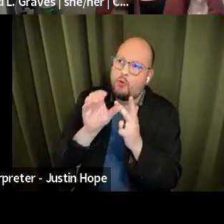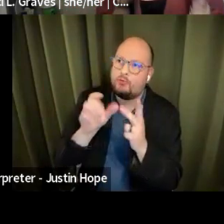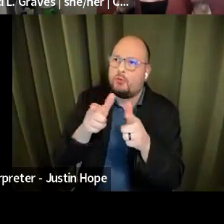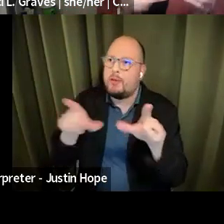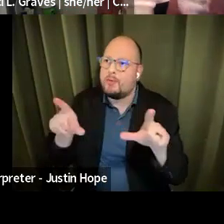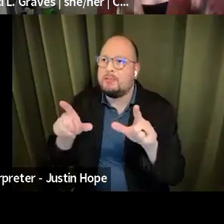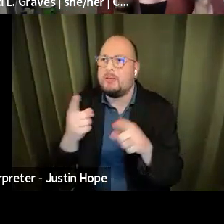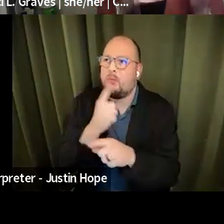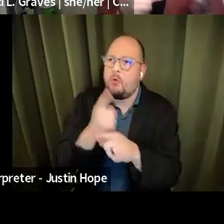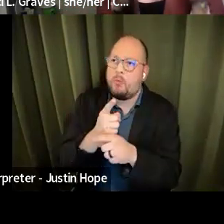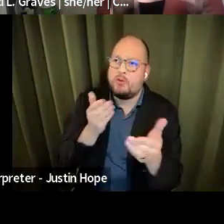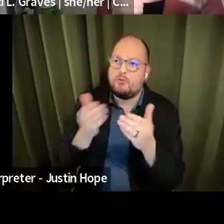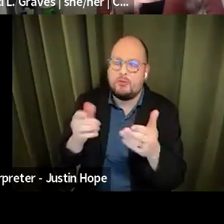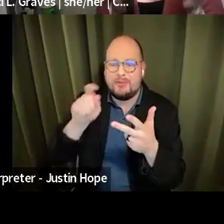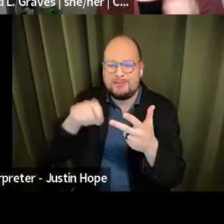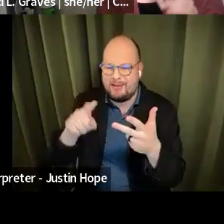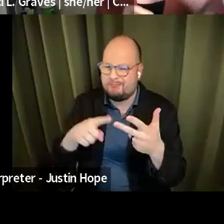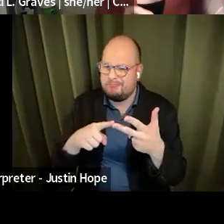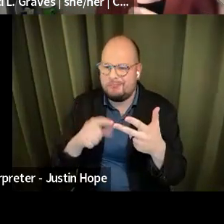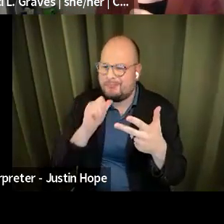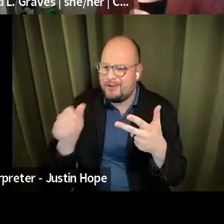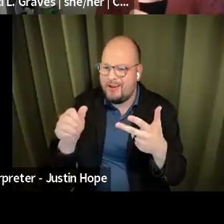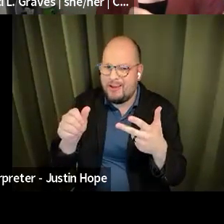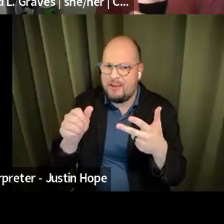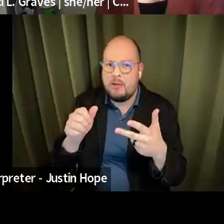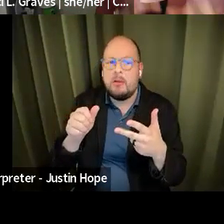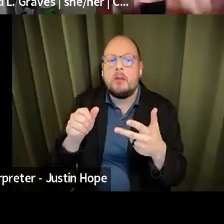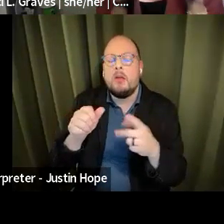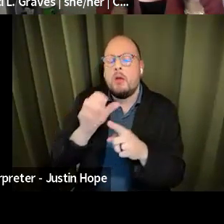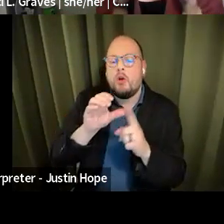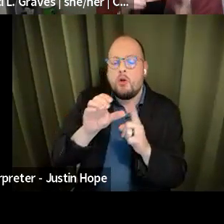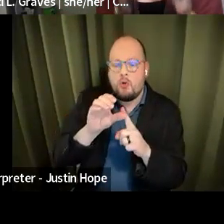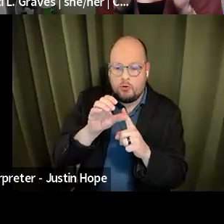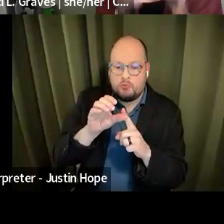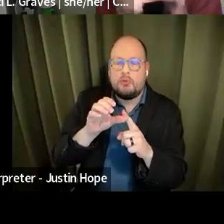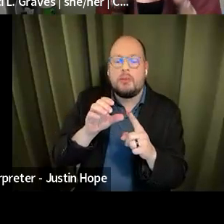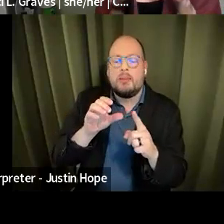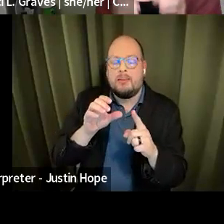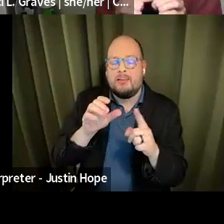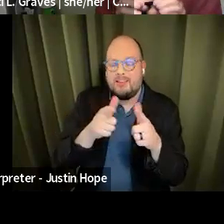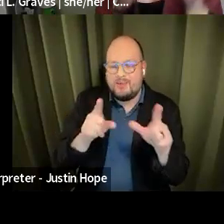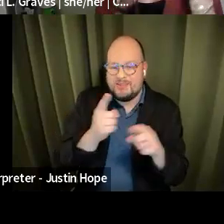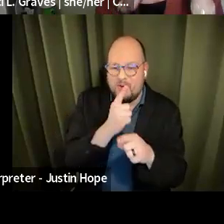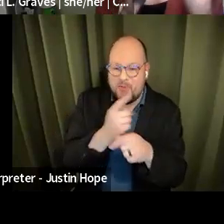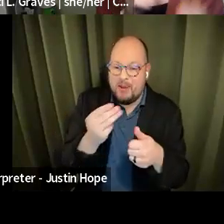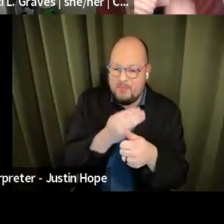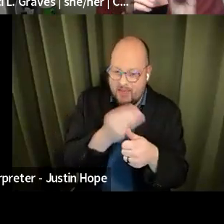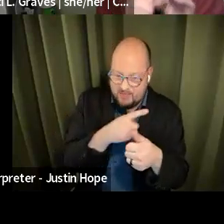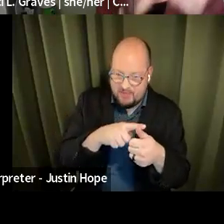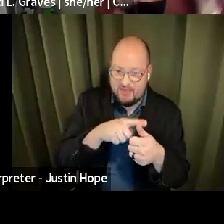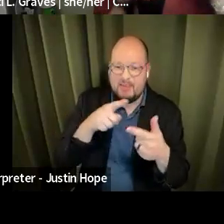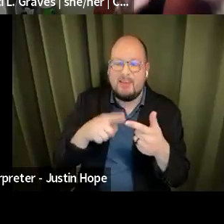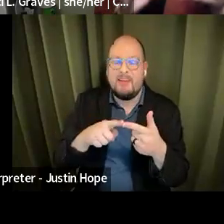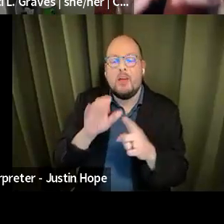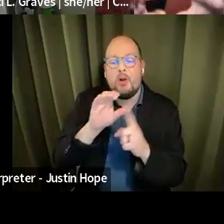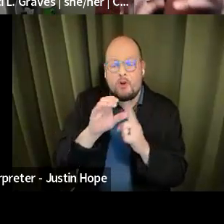check. We're talking about culturally linguistically appropriate math. We're talking about culturally linguistically appropriate